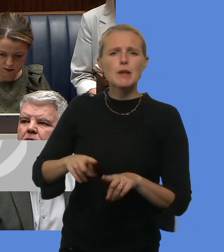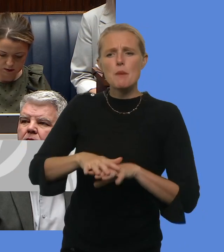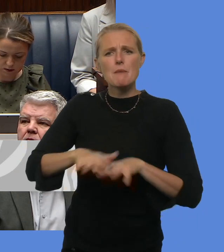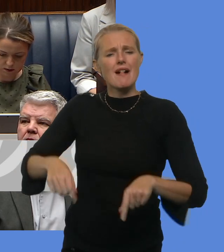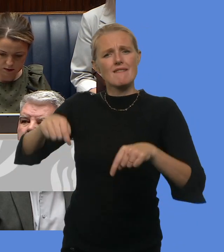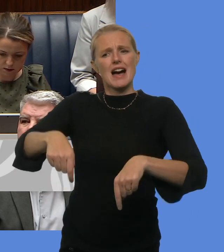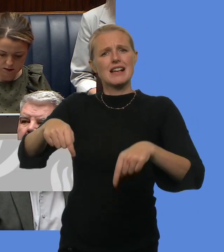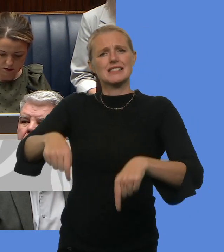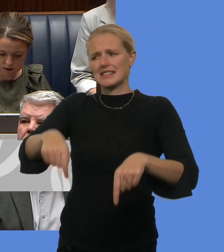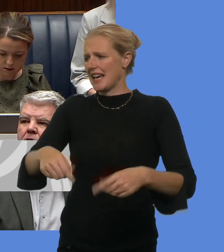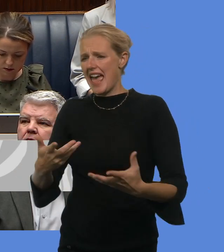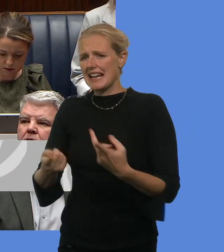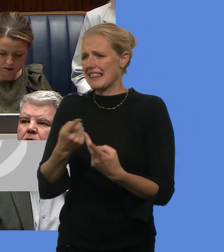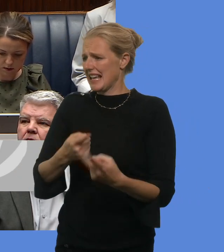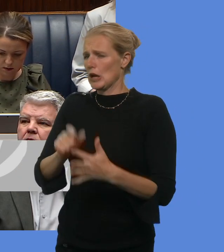in around